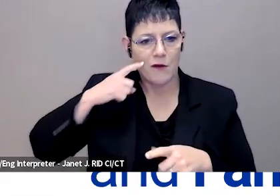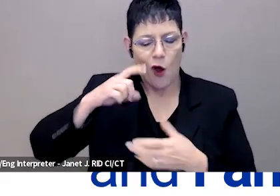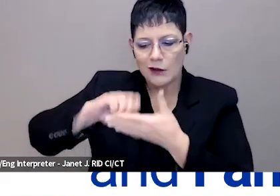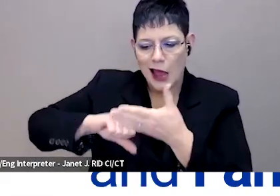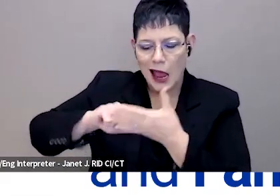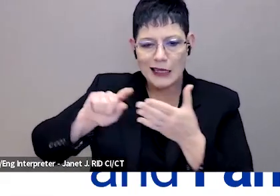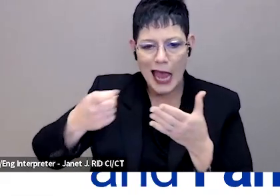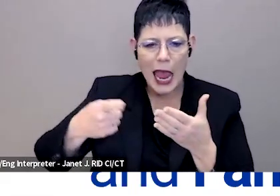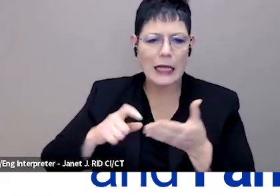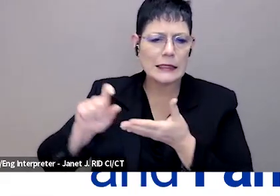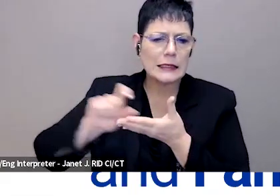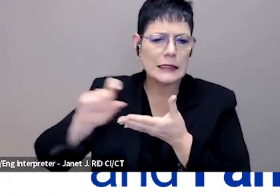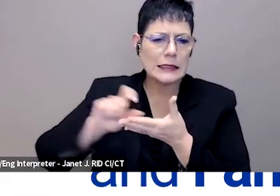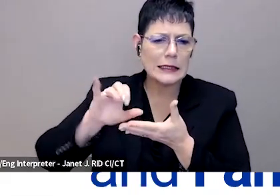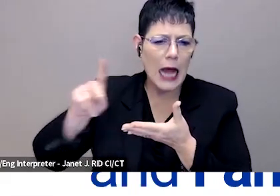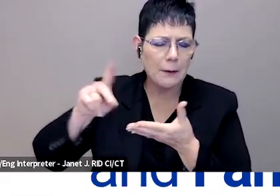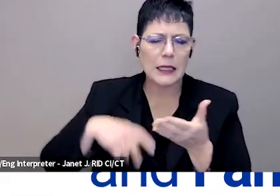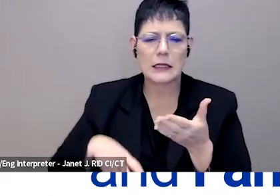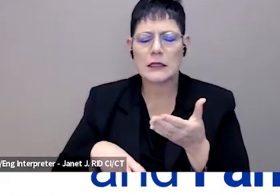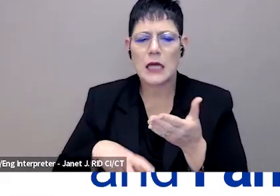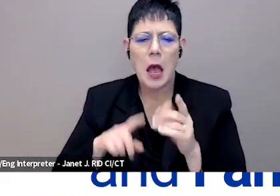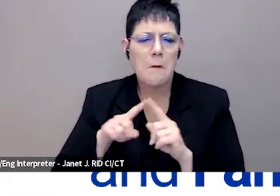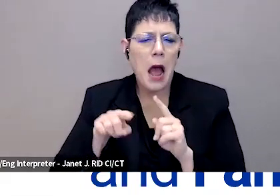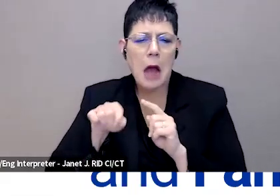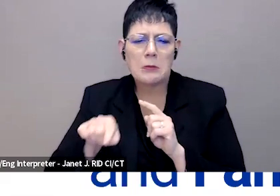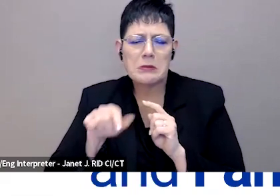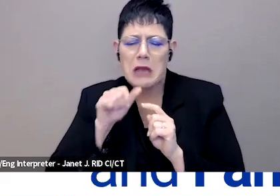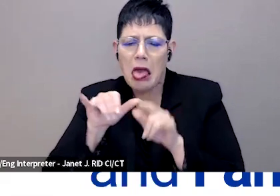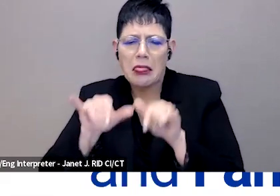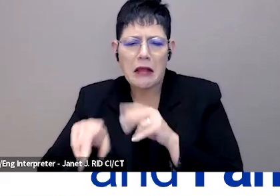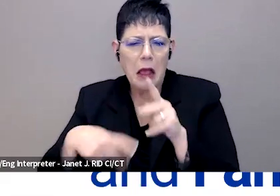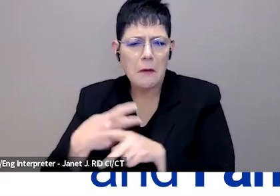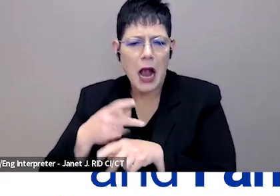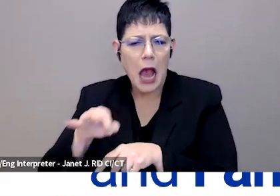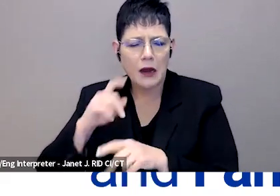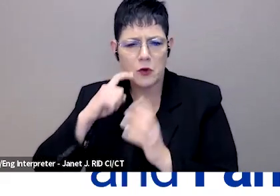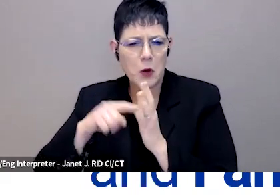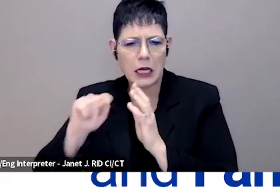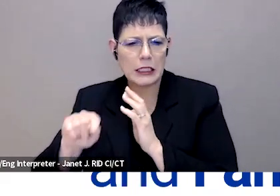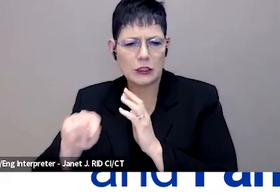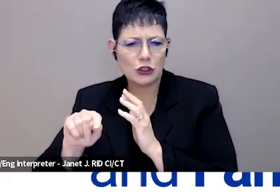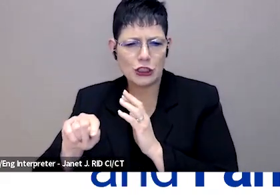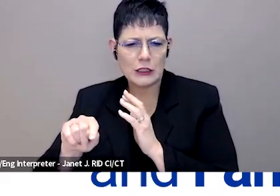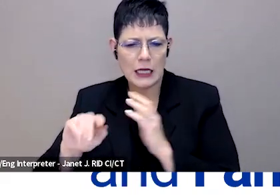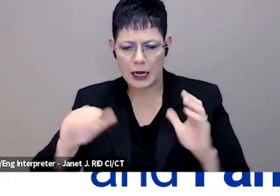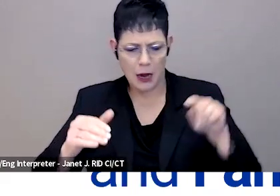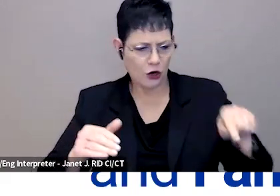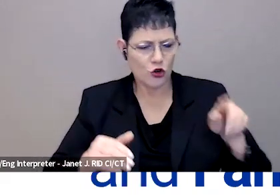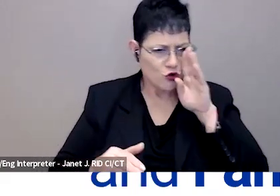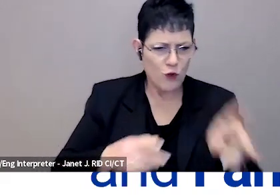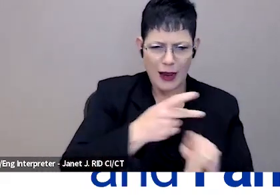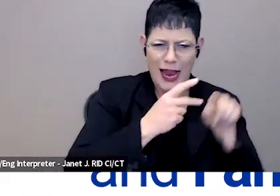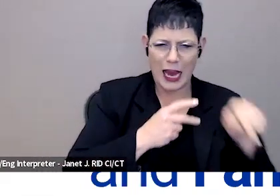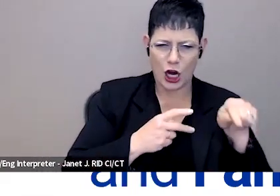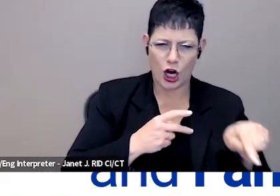small grants to improve their compensation, but it's not the same thing as thinking about what a direct care profession and career can